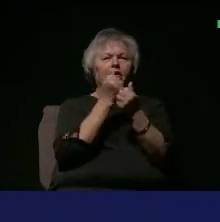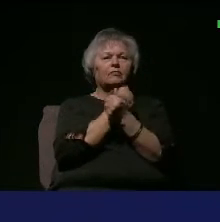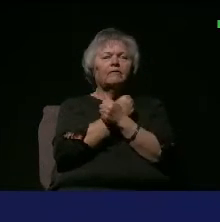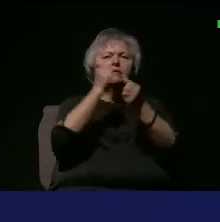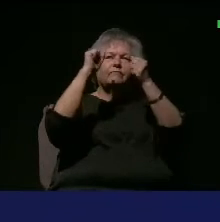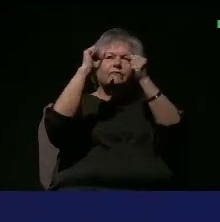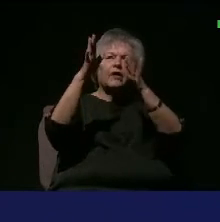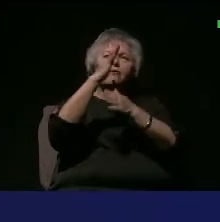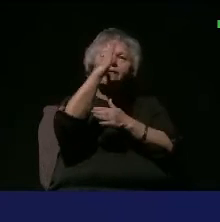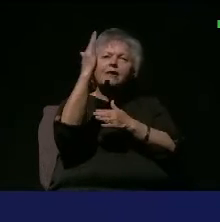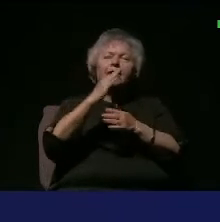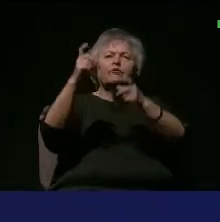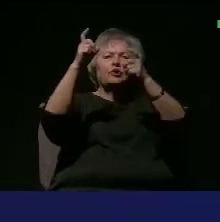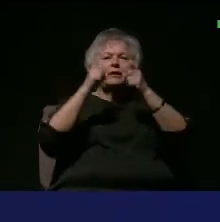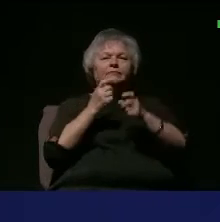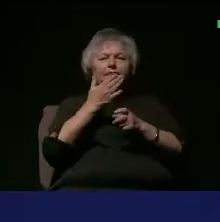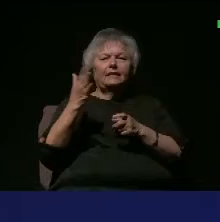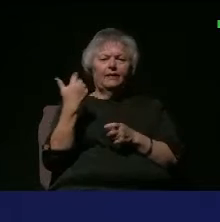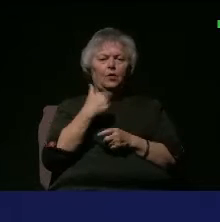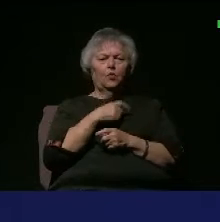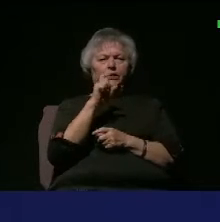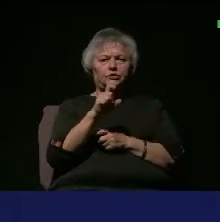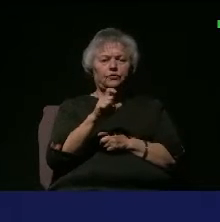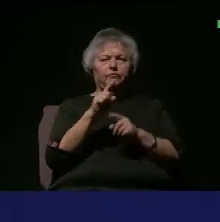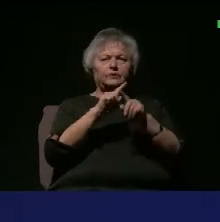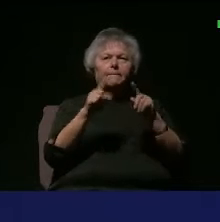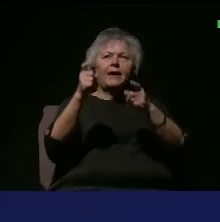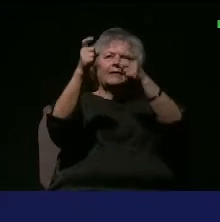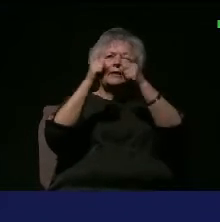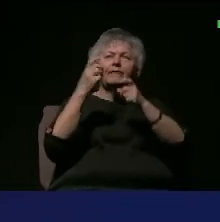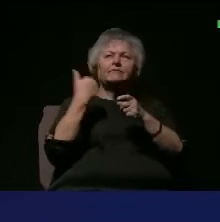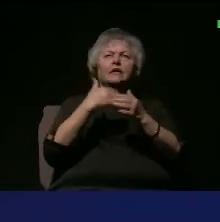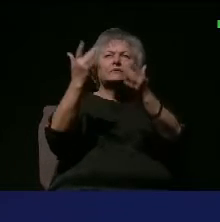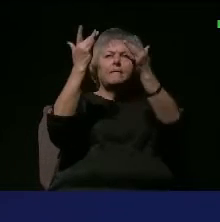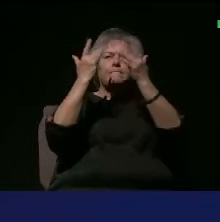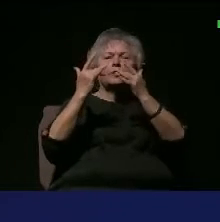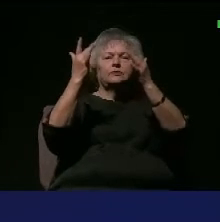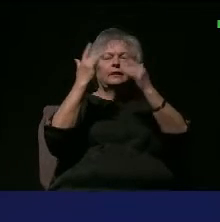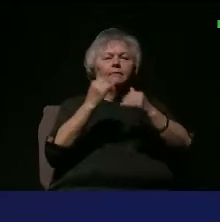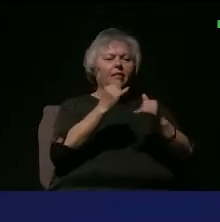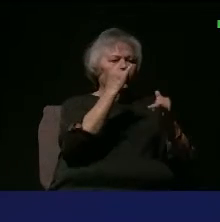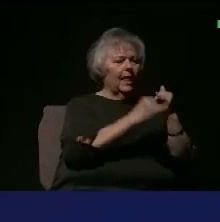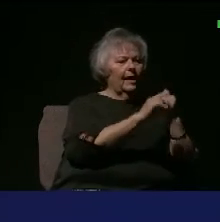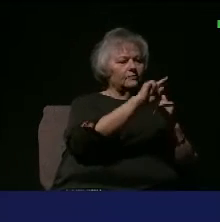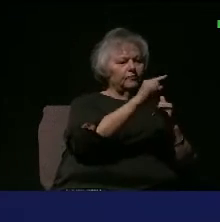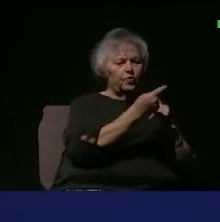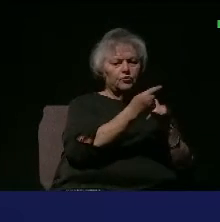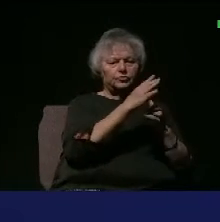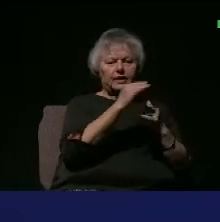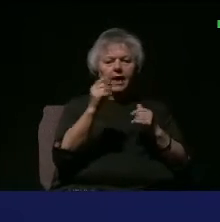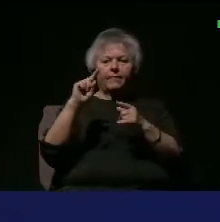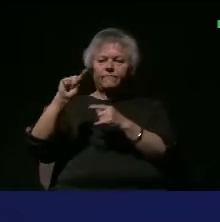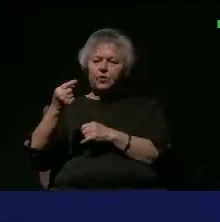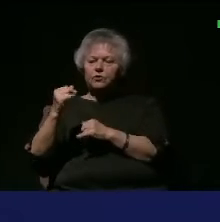gives us, out of his love and abundance, mercy. The last will be first, and the first last, because of the way